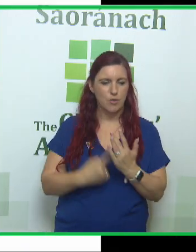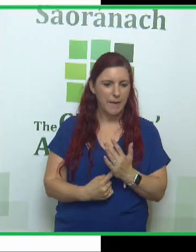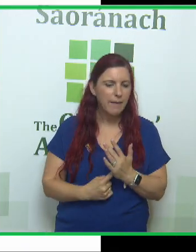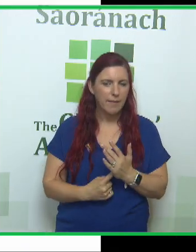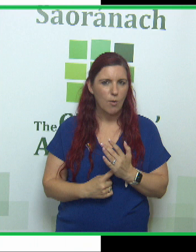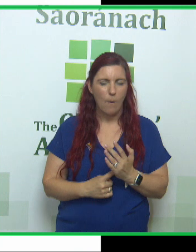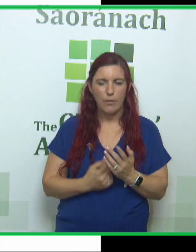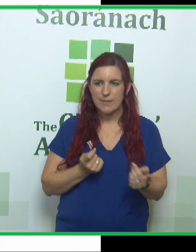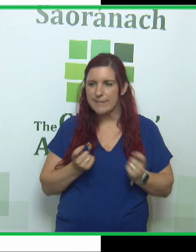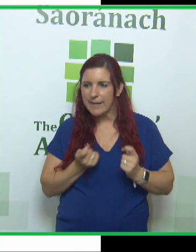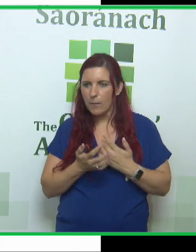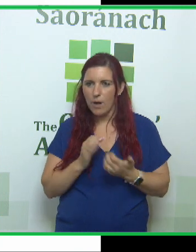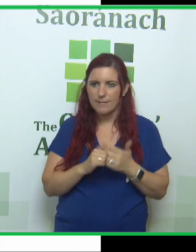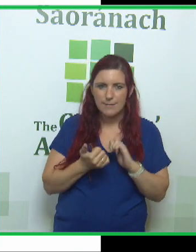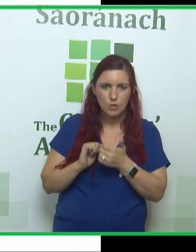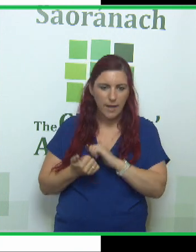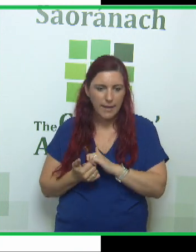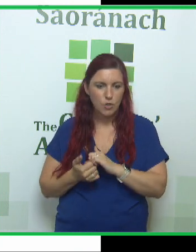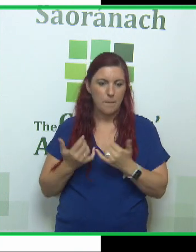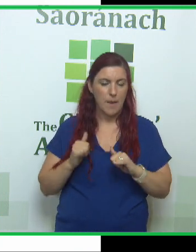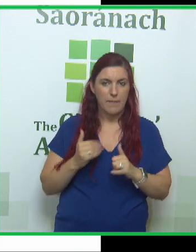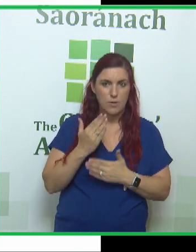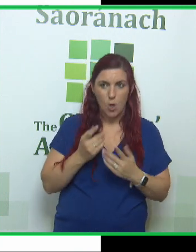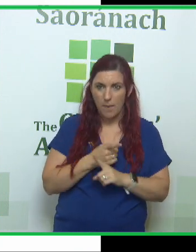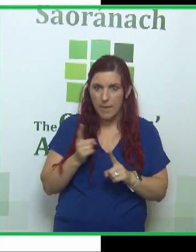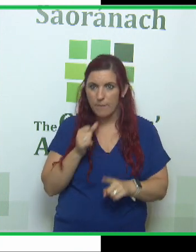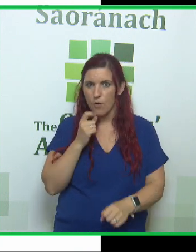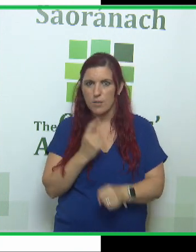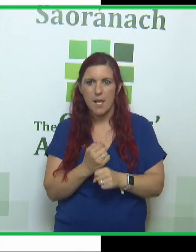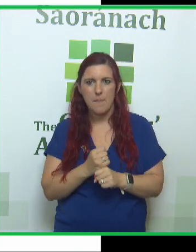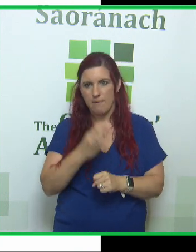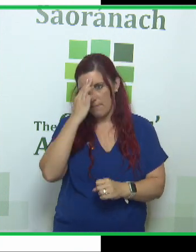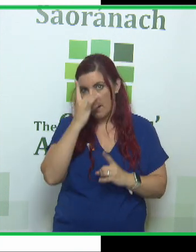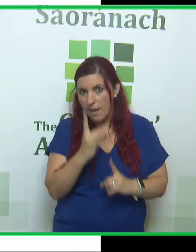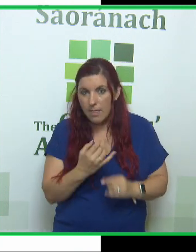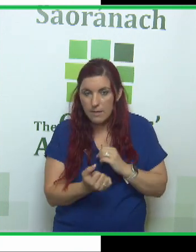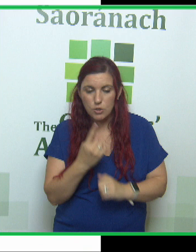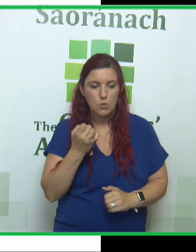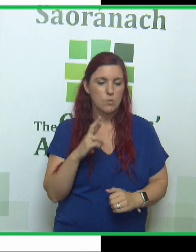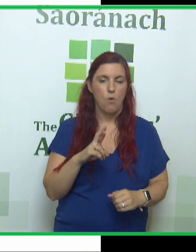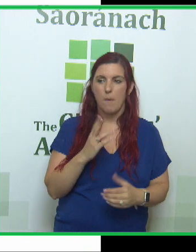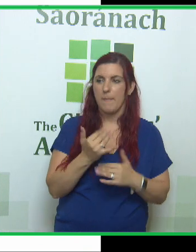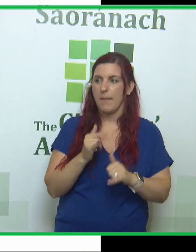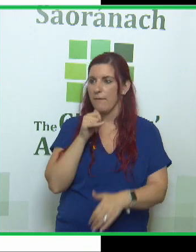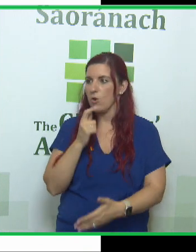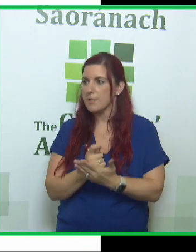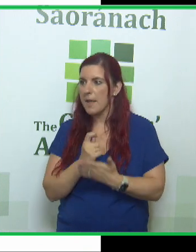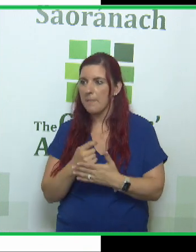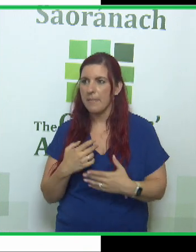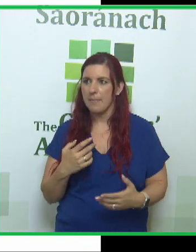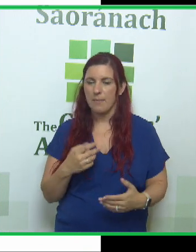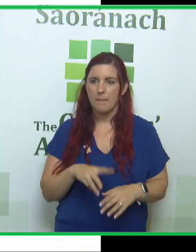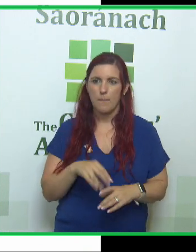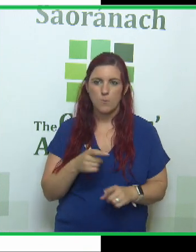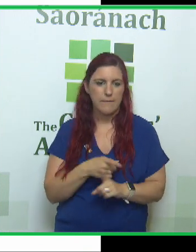lots of change. It's also the first time for many of them they may begin to have mental health difficulties, and it's also the first time when they, for most of